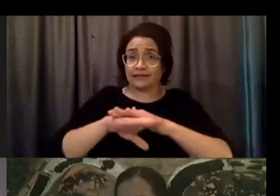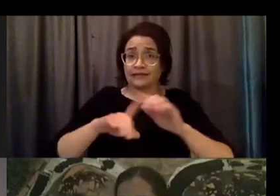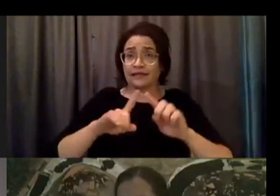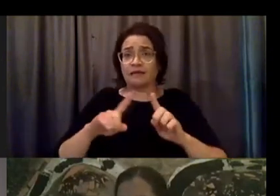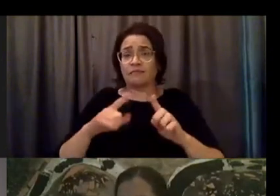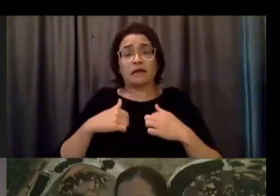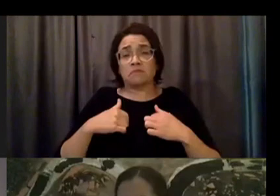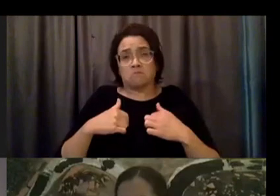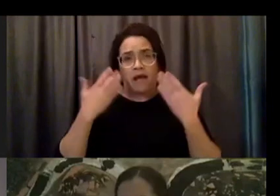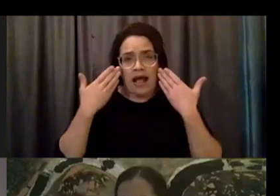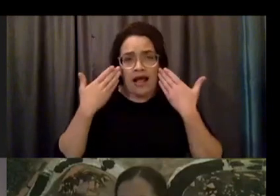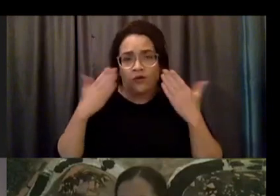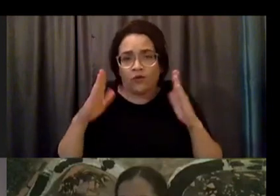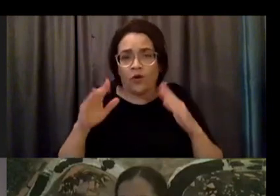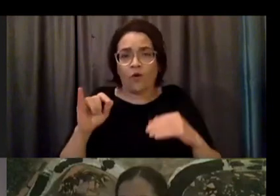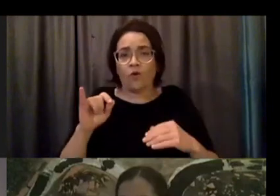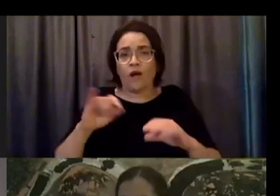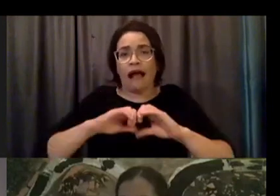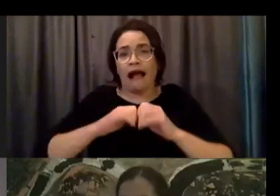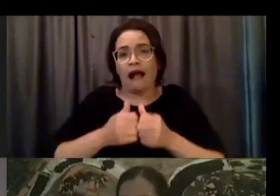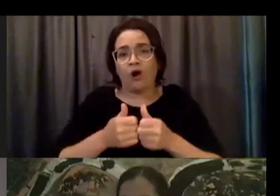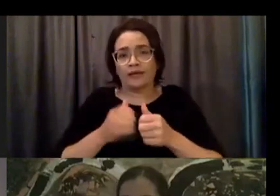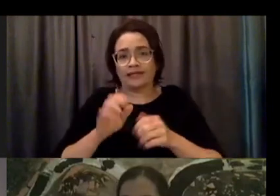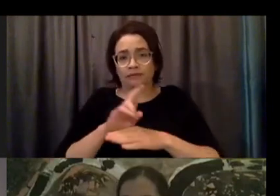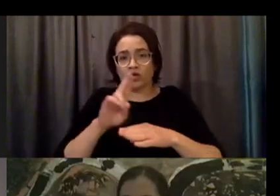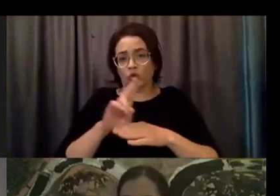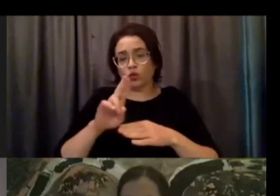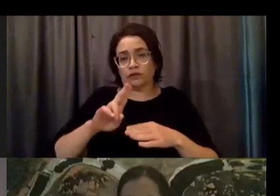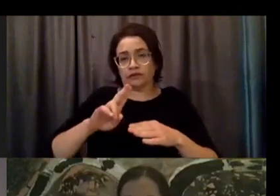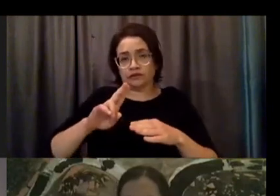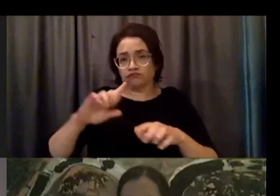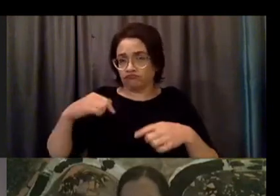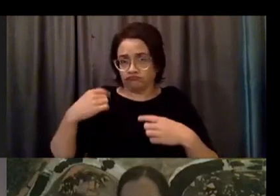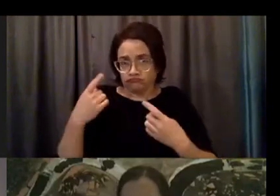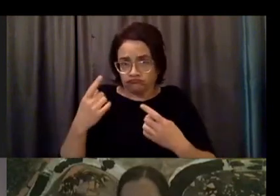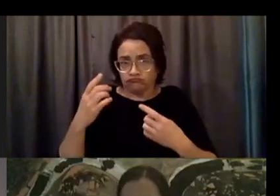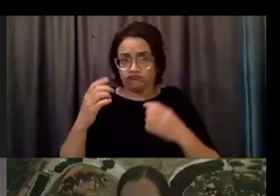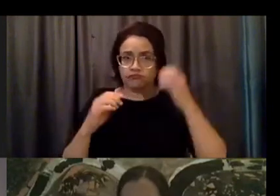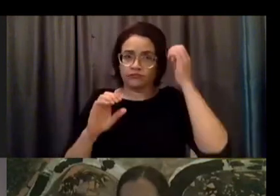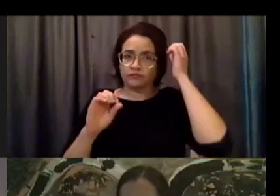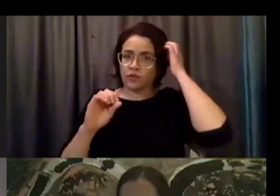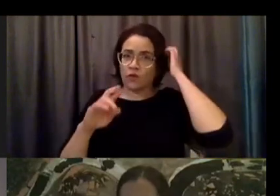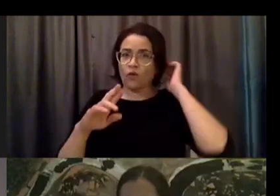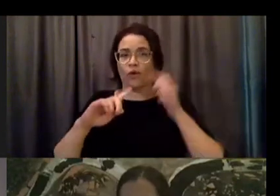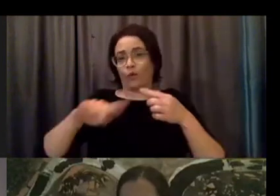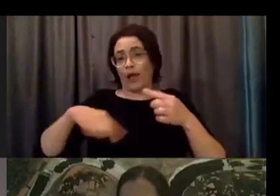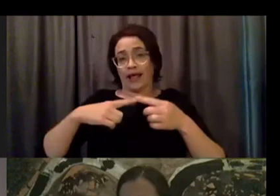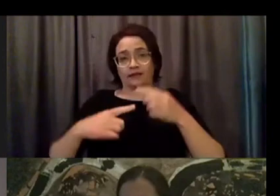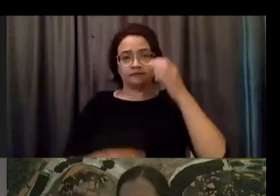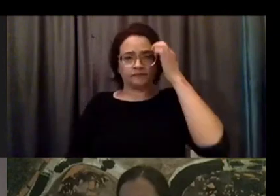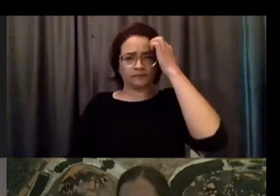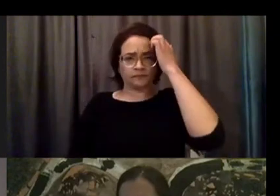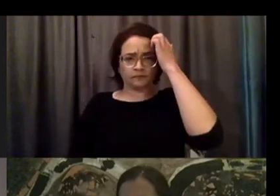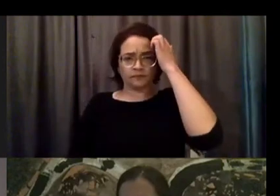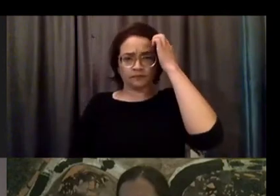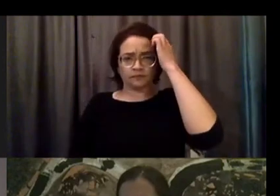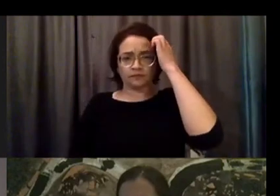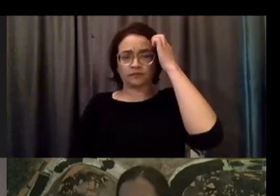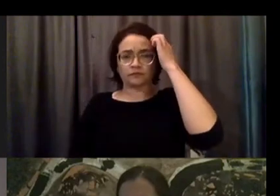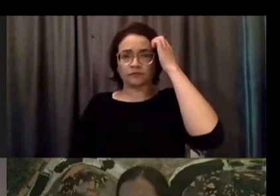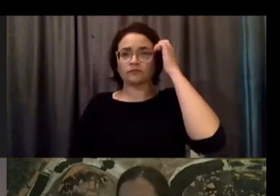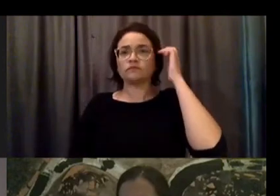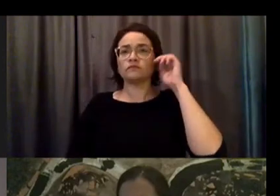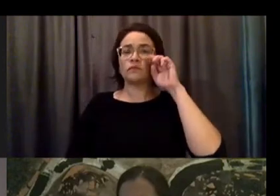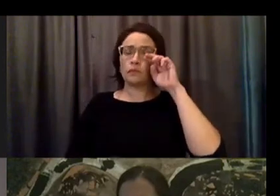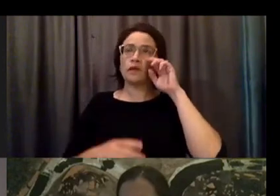already, you know, if, how or when it's been used in the research yet. It's been pretty recent.